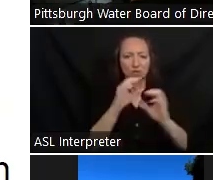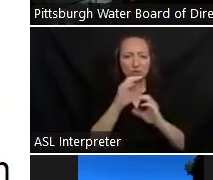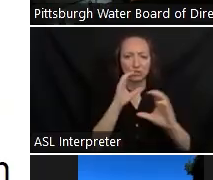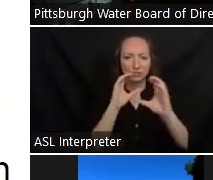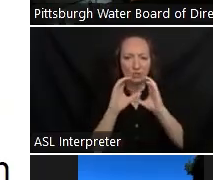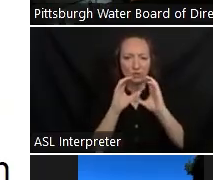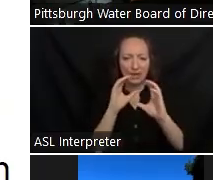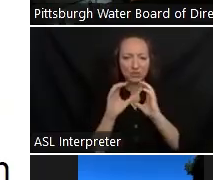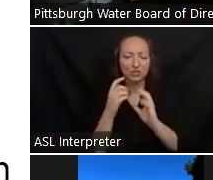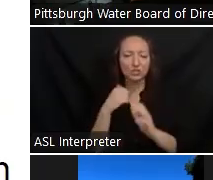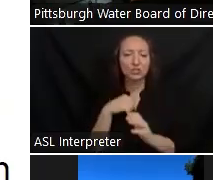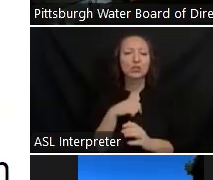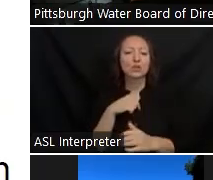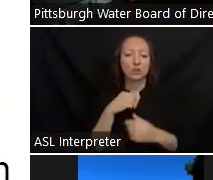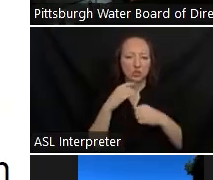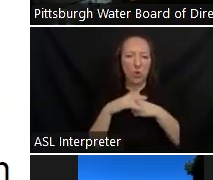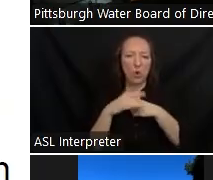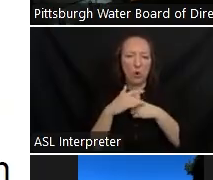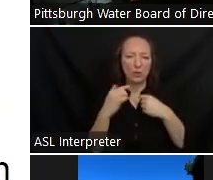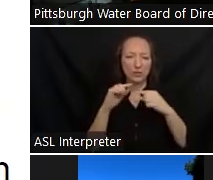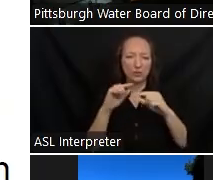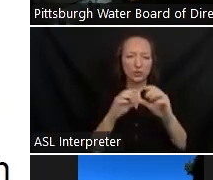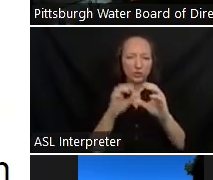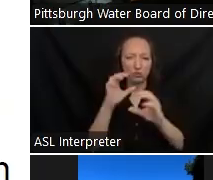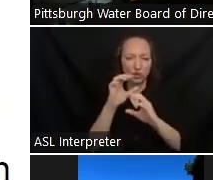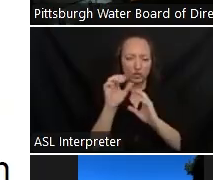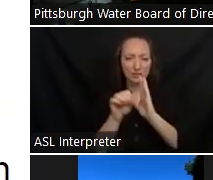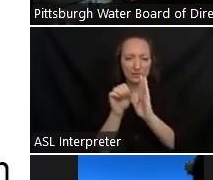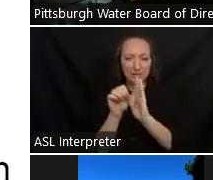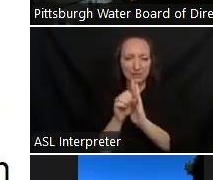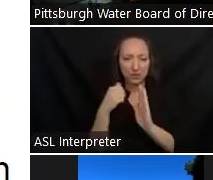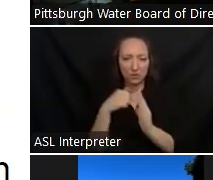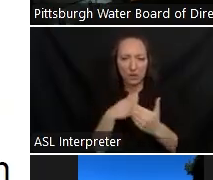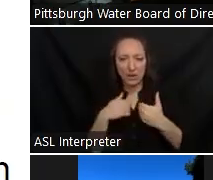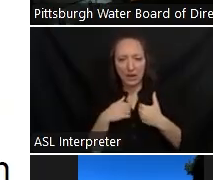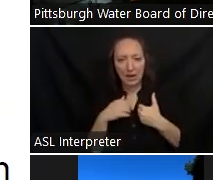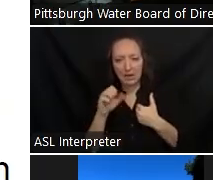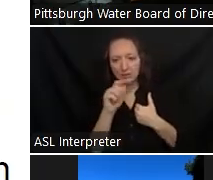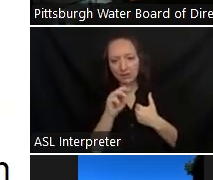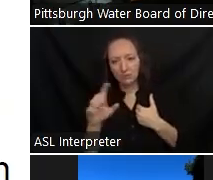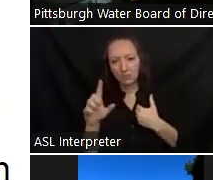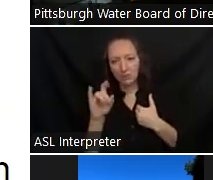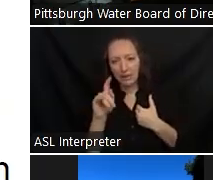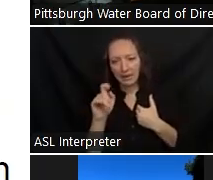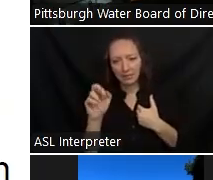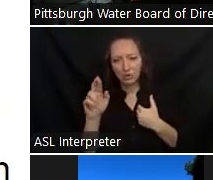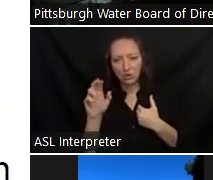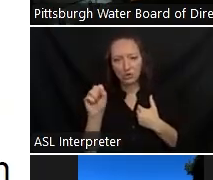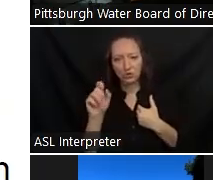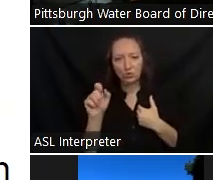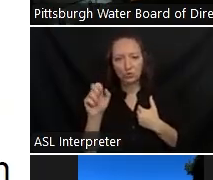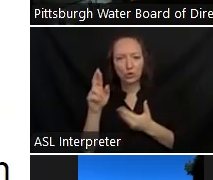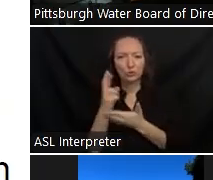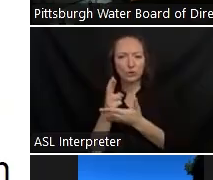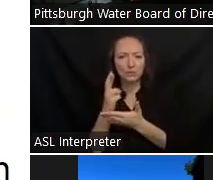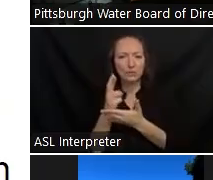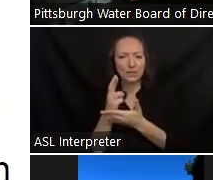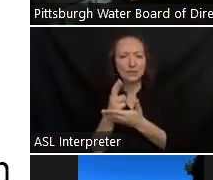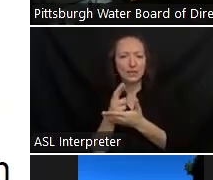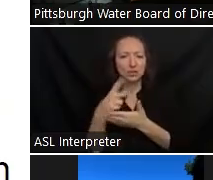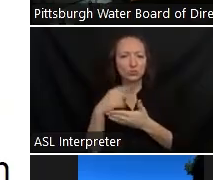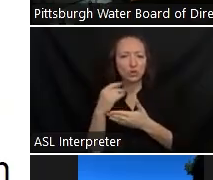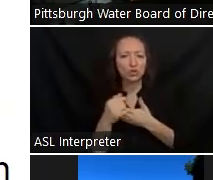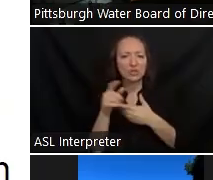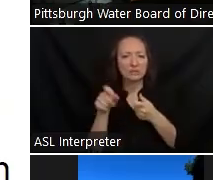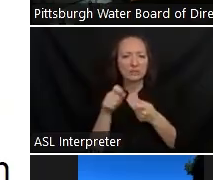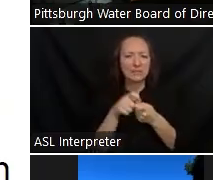construction season was our small diameter sewer rehabilitation projects, and specifically the sewer lining. You can see the